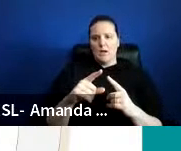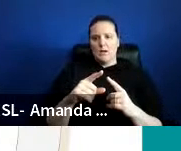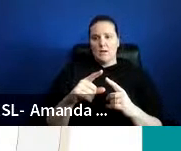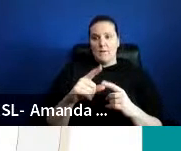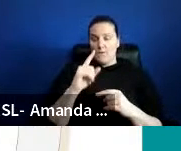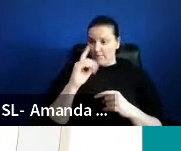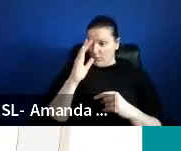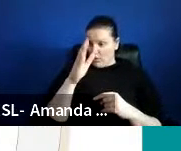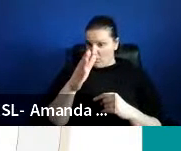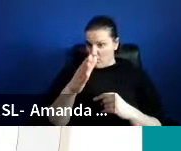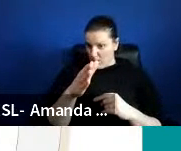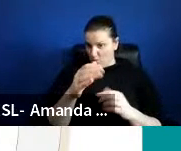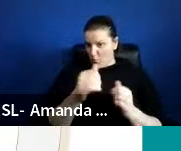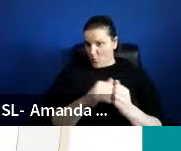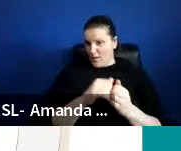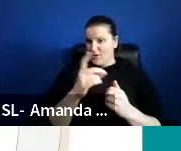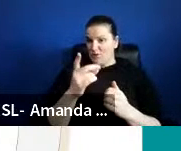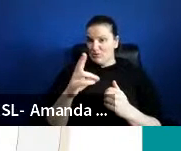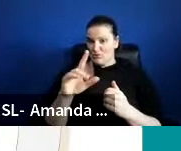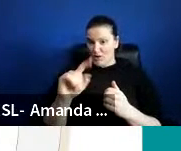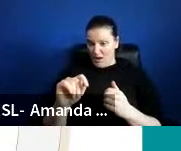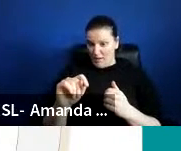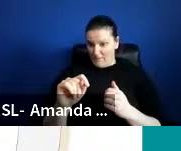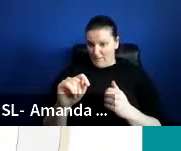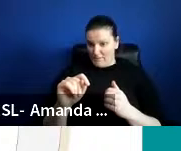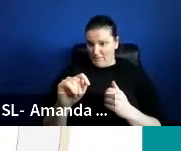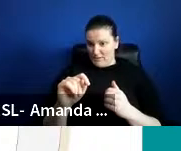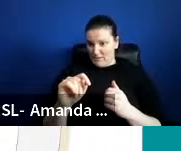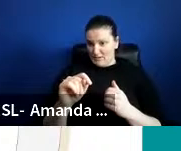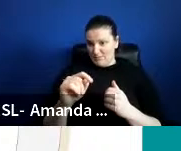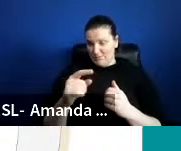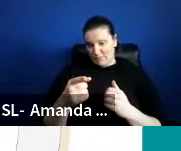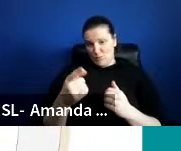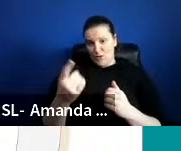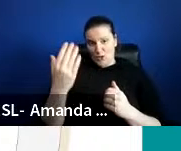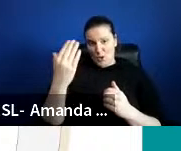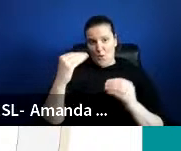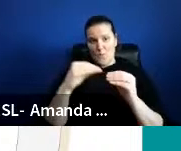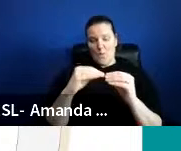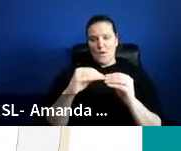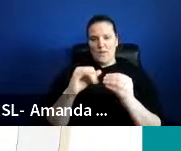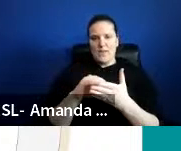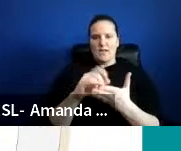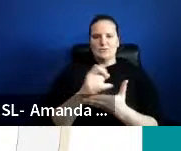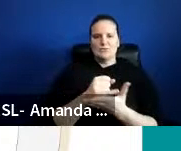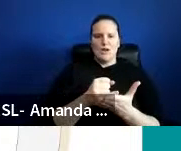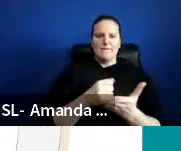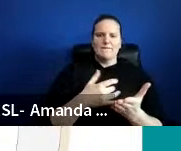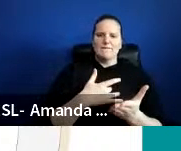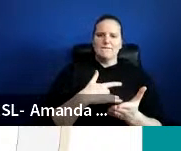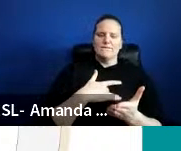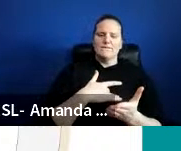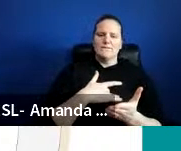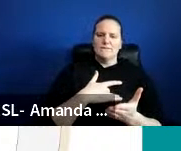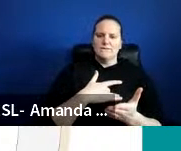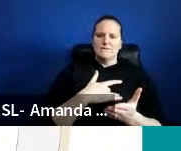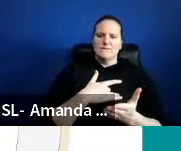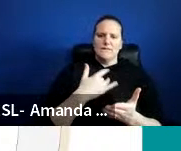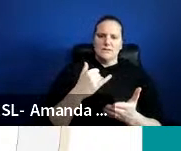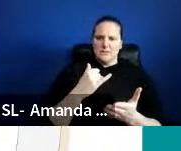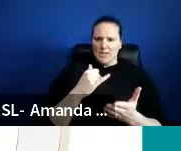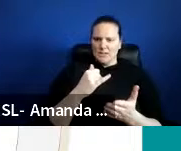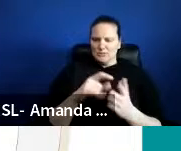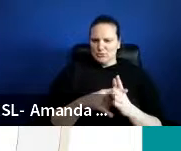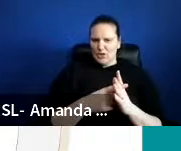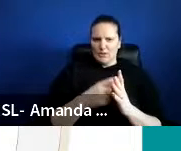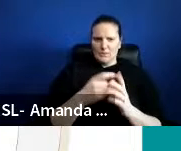forward, especially with the draft SEIS, as we know more which we're drawing it as, we'll be able to start creating